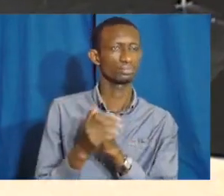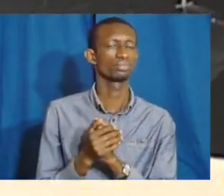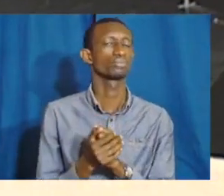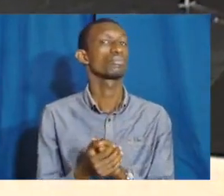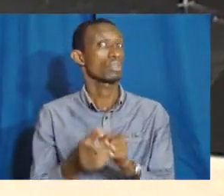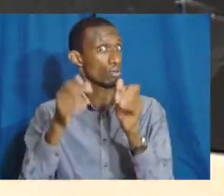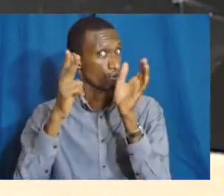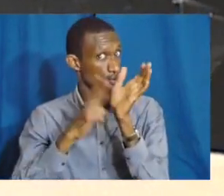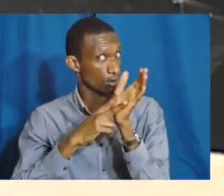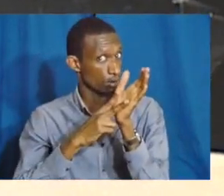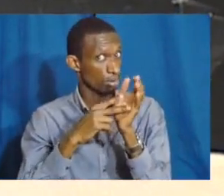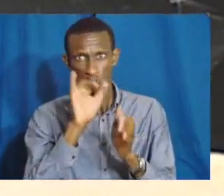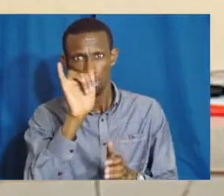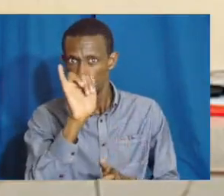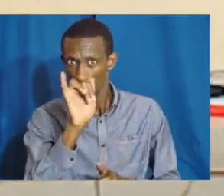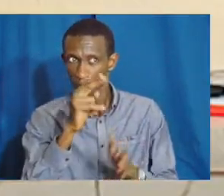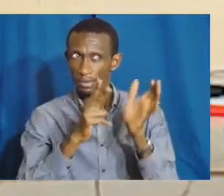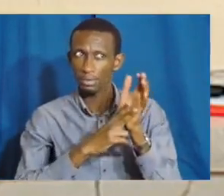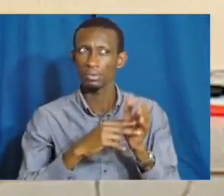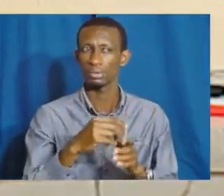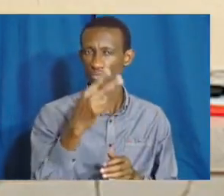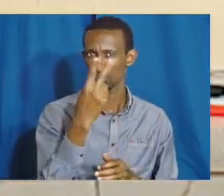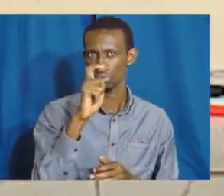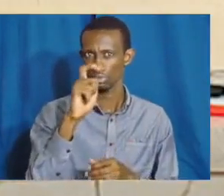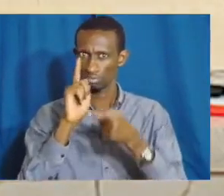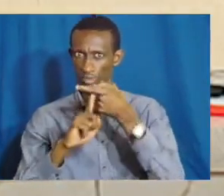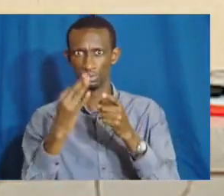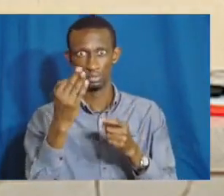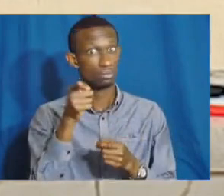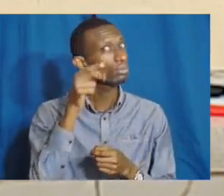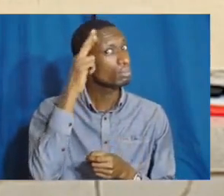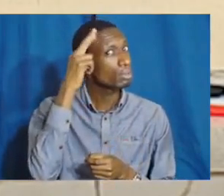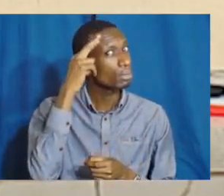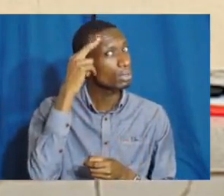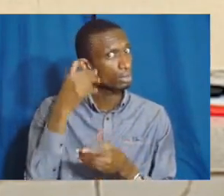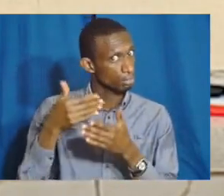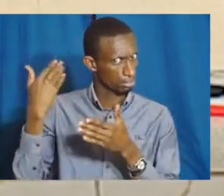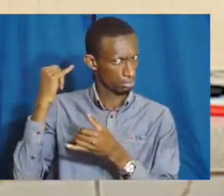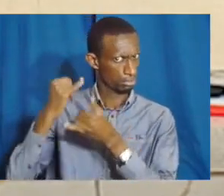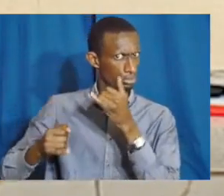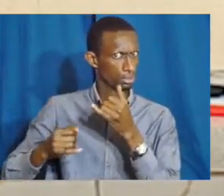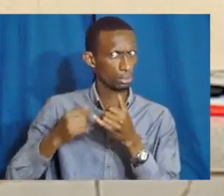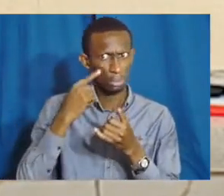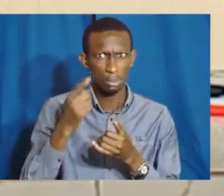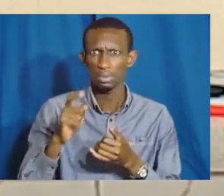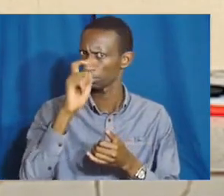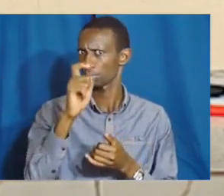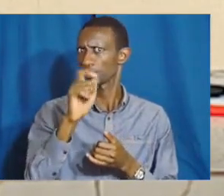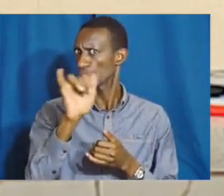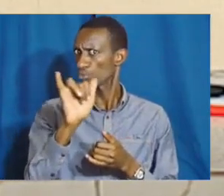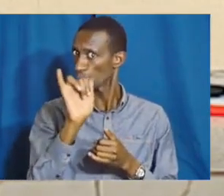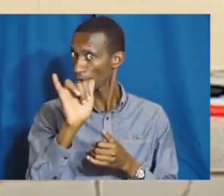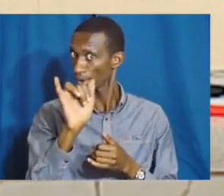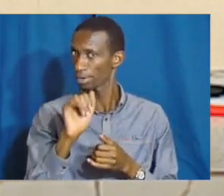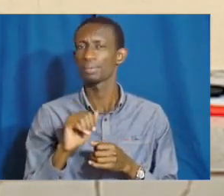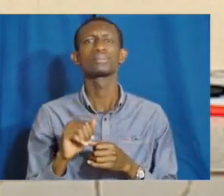equals 2x plus 3. And remember, we have already finished to find y-intercept, which is,